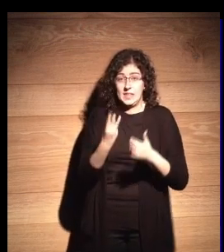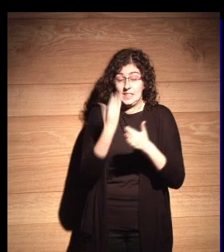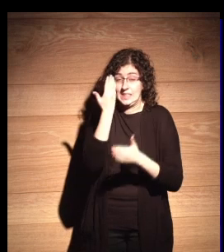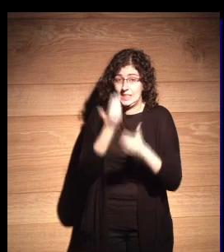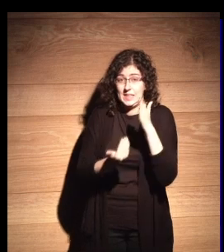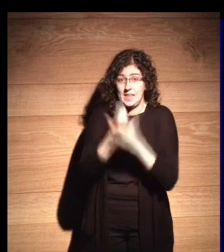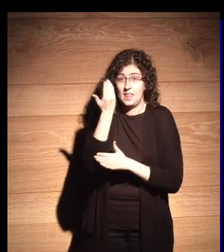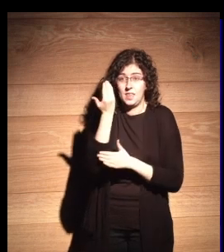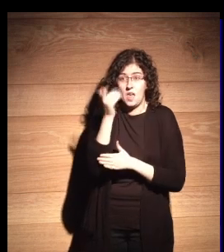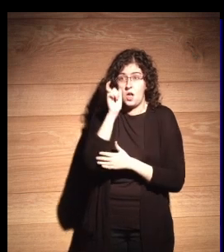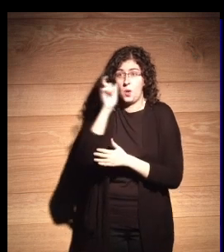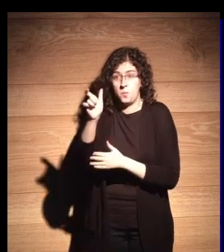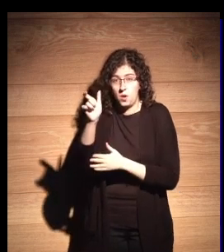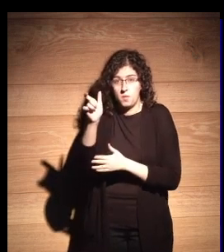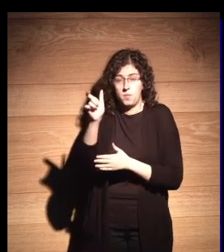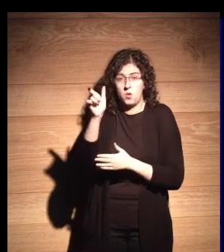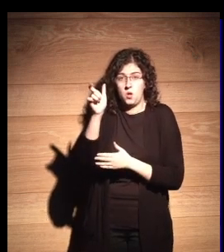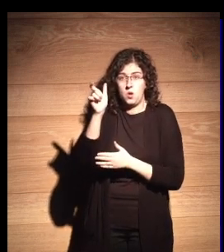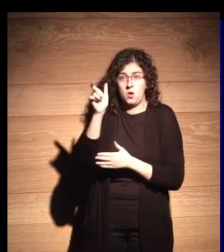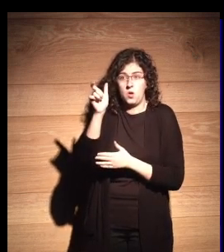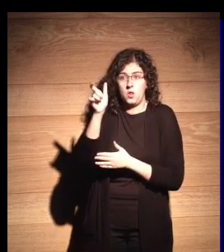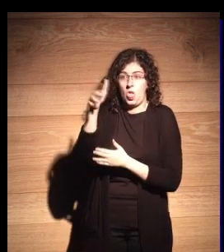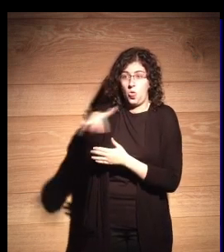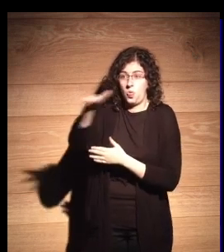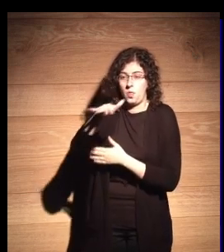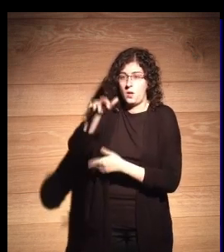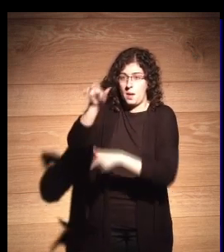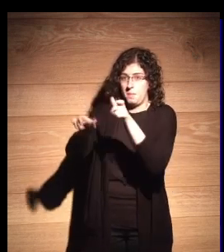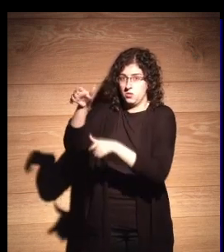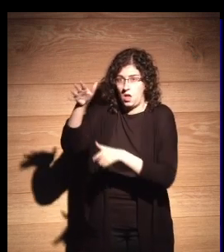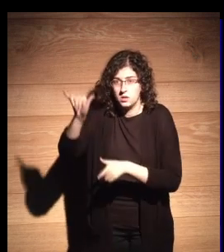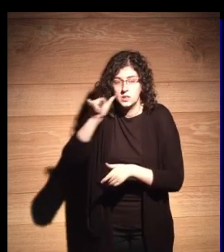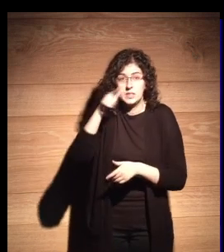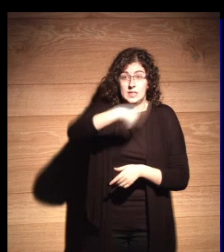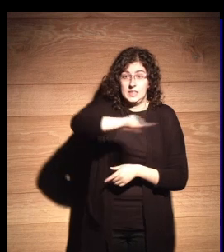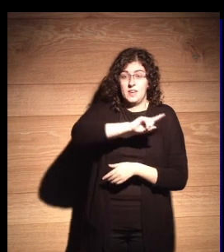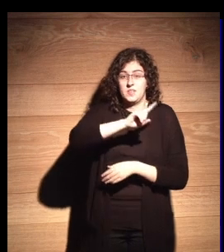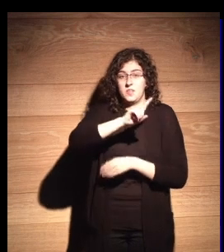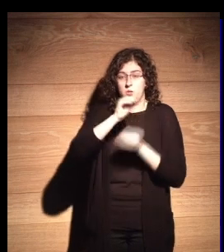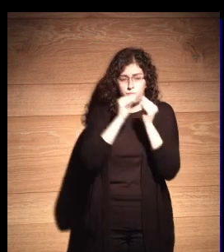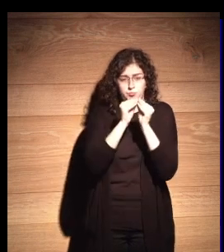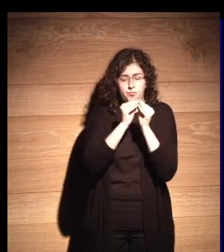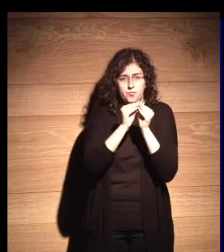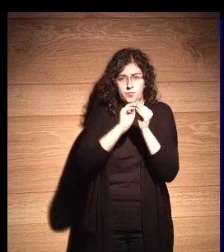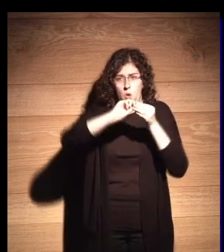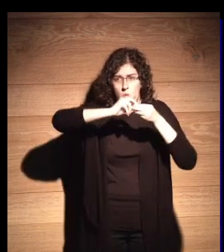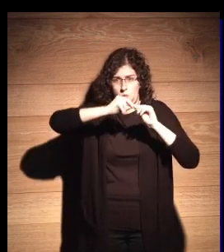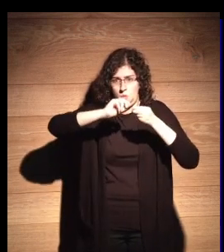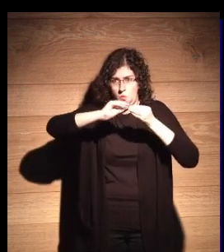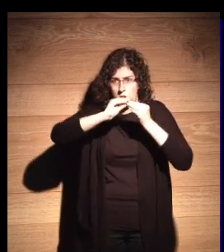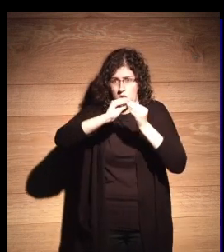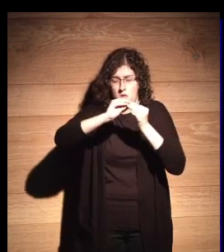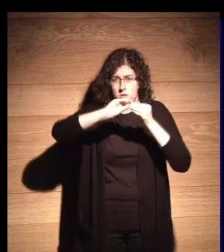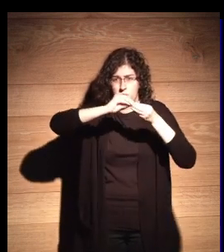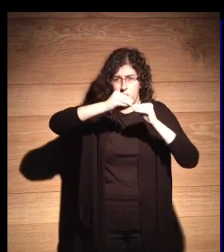walk, and they just made this rope, and they're swinging on this rope over rocks. And I thought to myself, if that